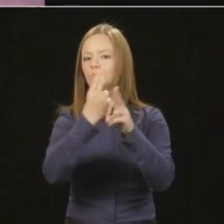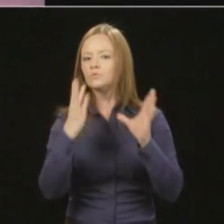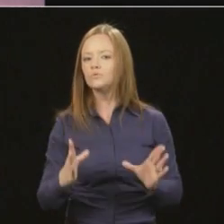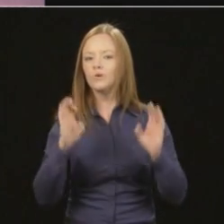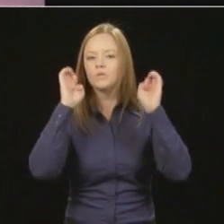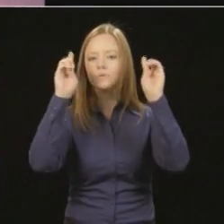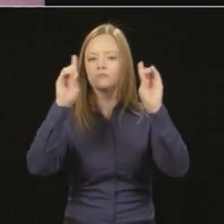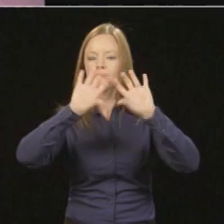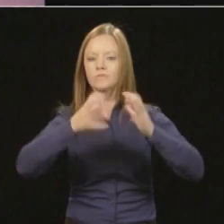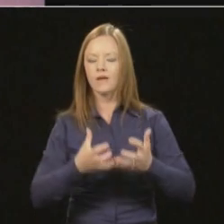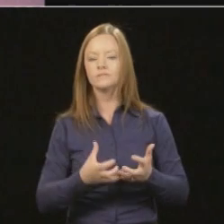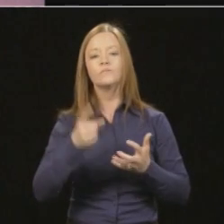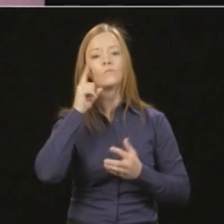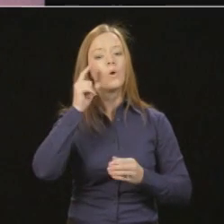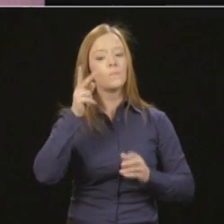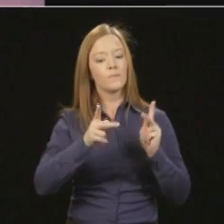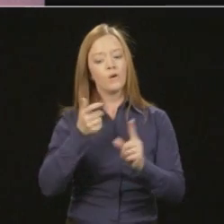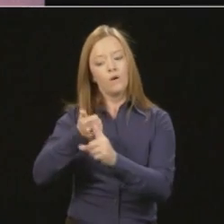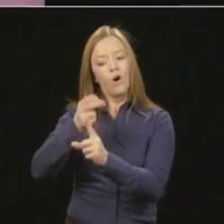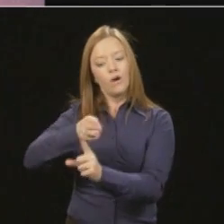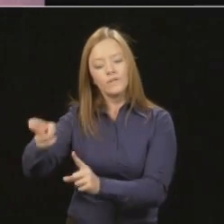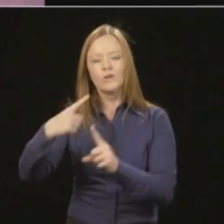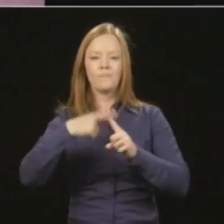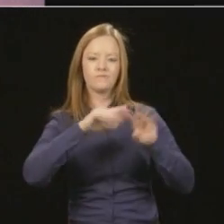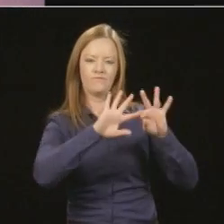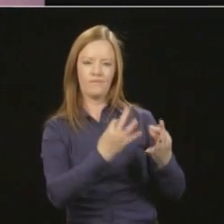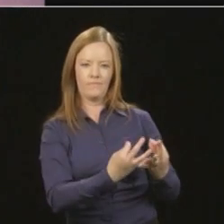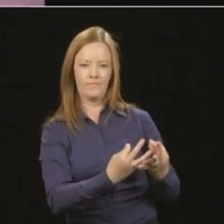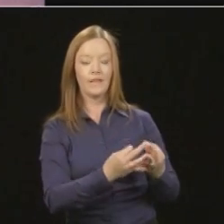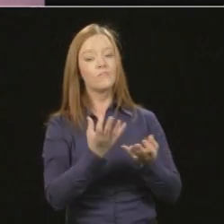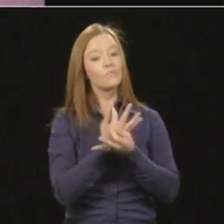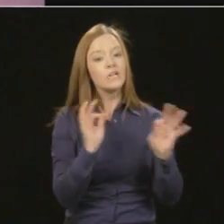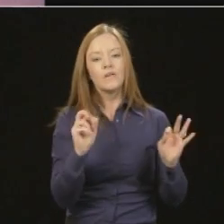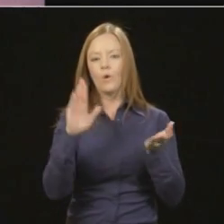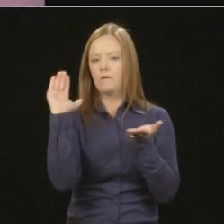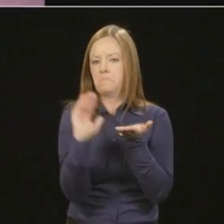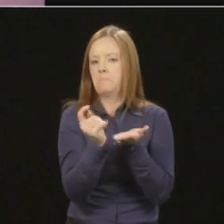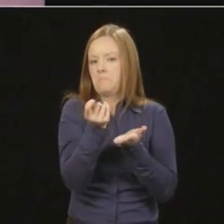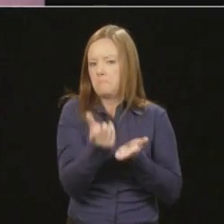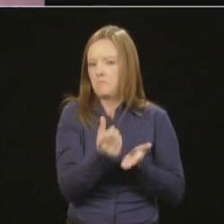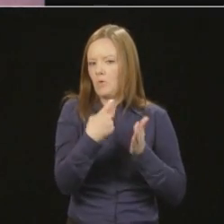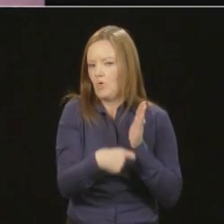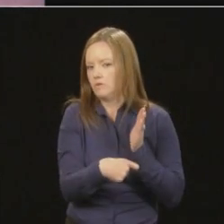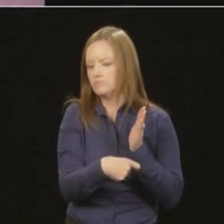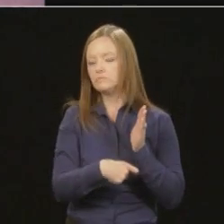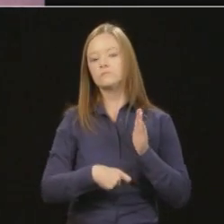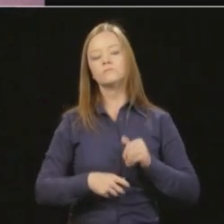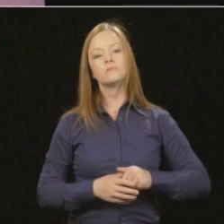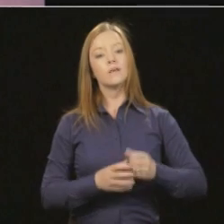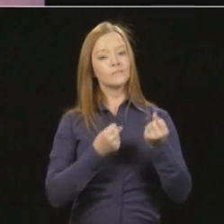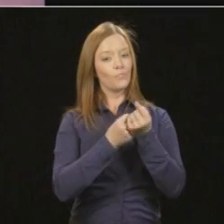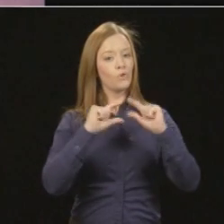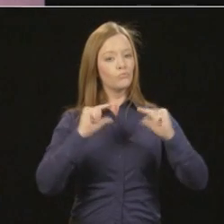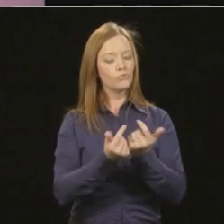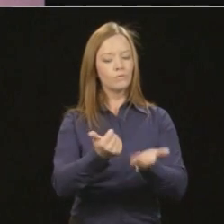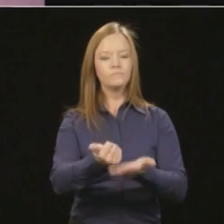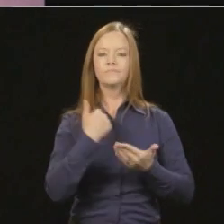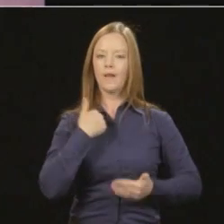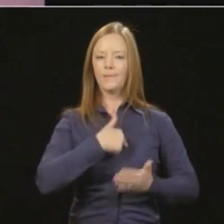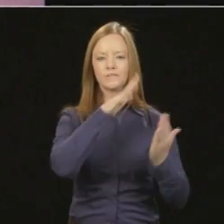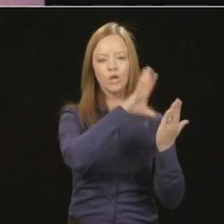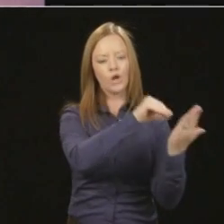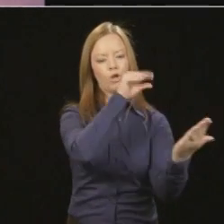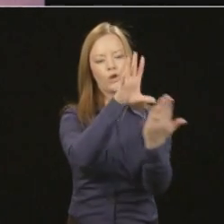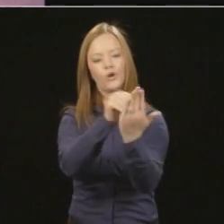their significant others, and they are free or very low cost. Support groups help us learn about the many aspects of hearing